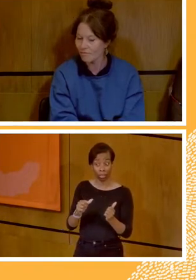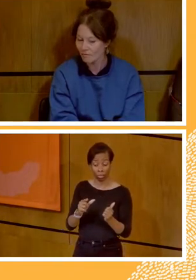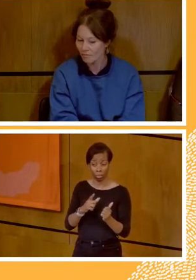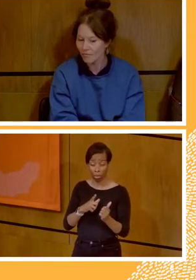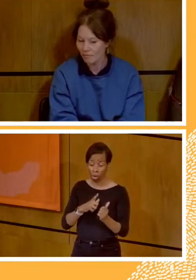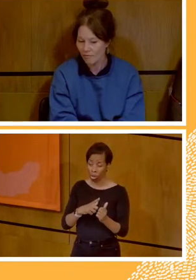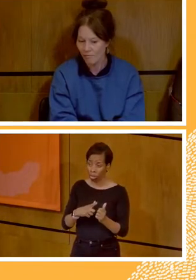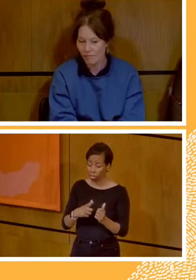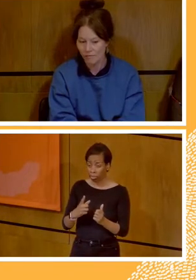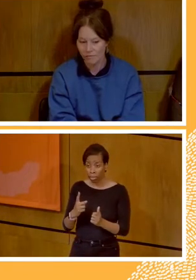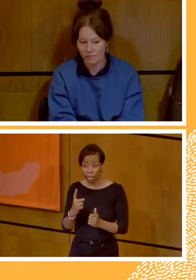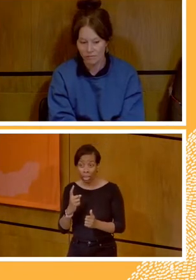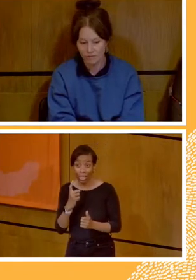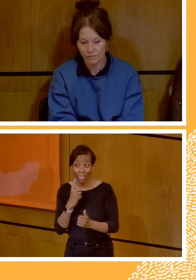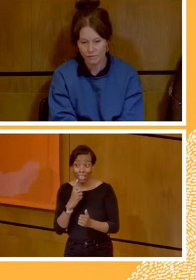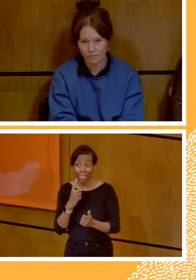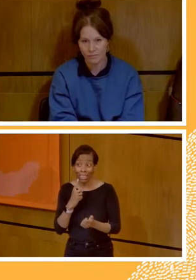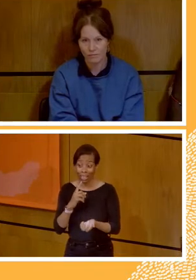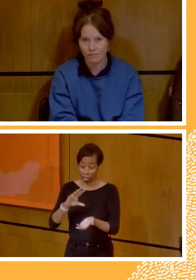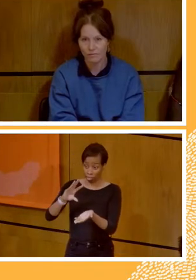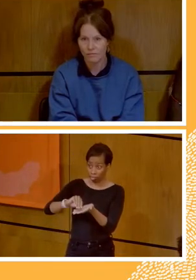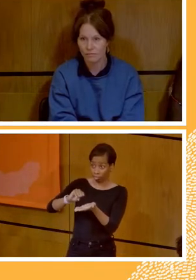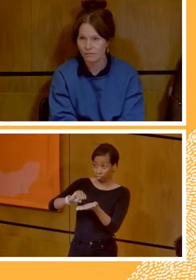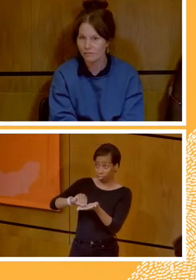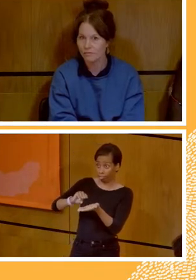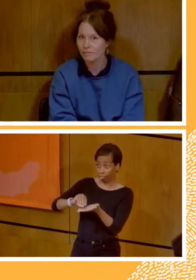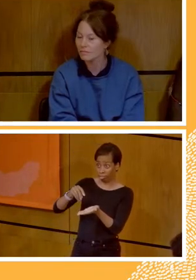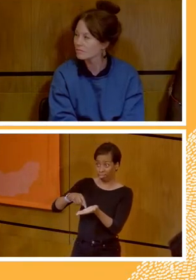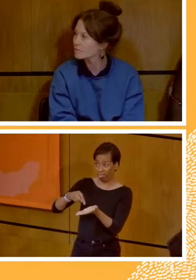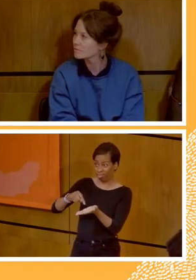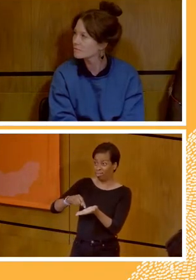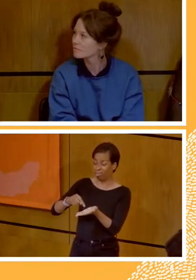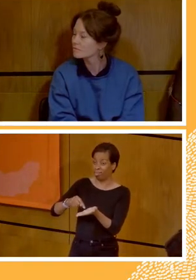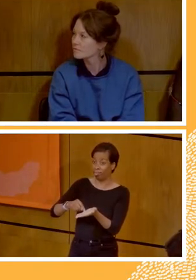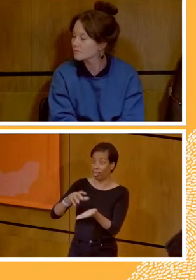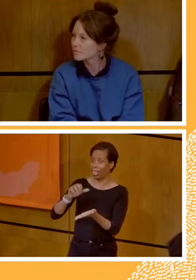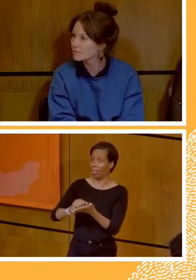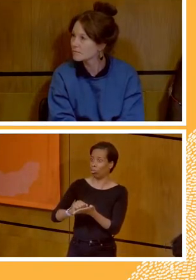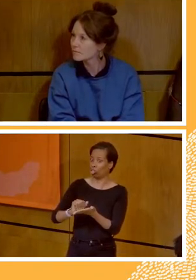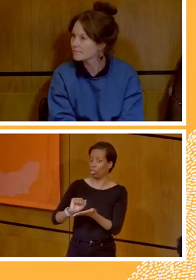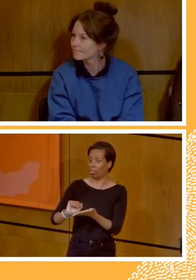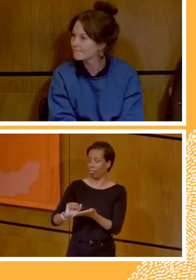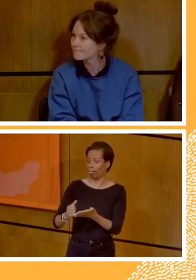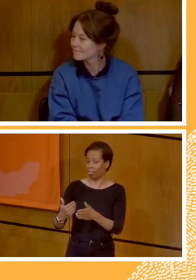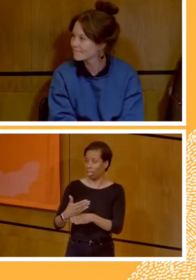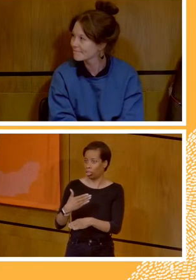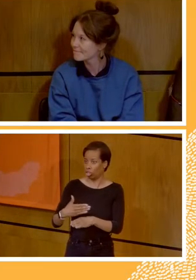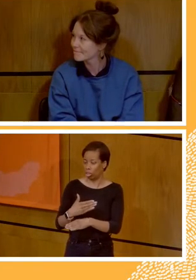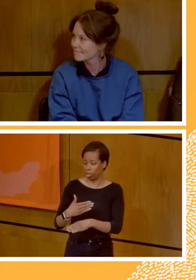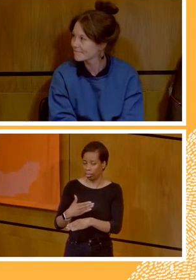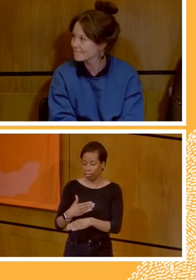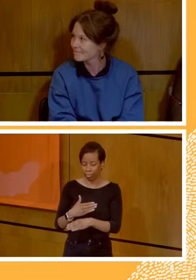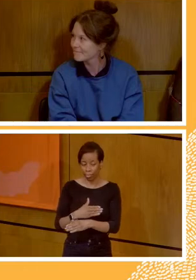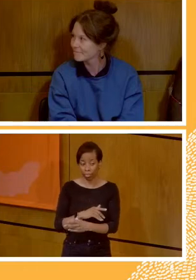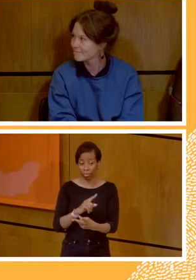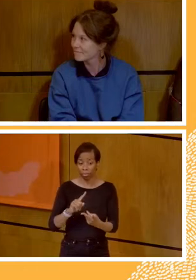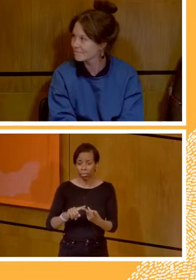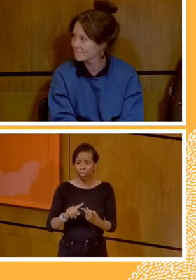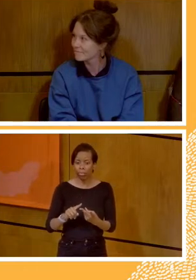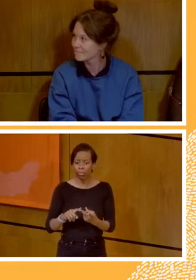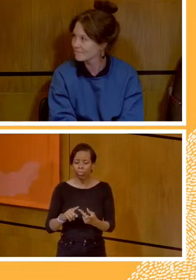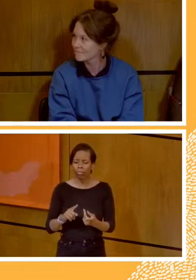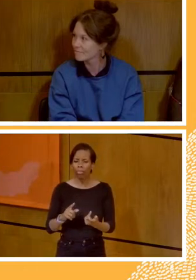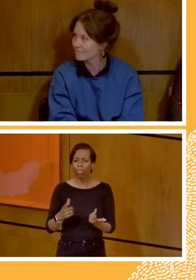in the act of creating it and of capturing it, of being potentially less